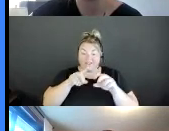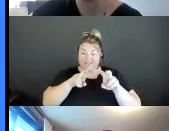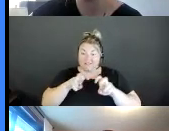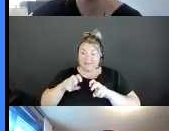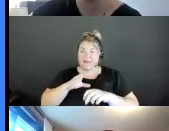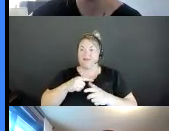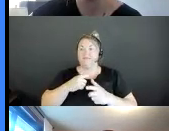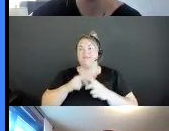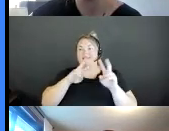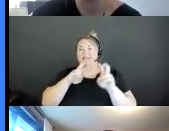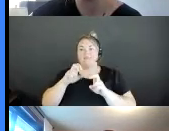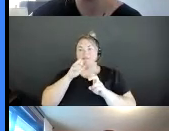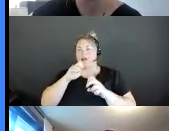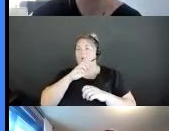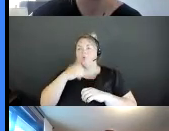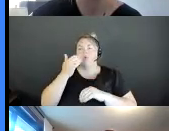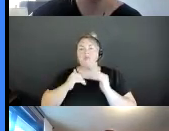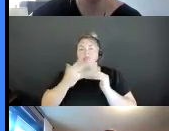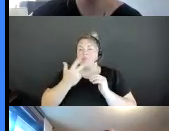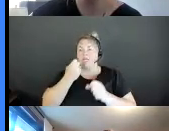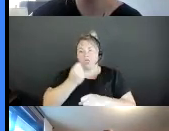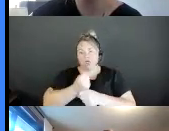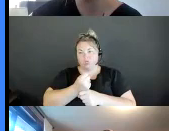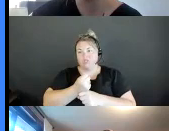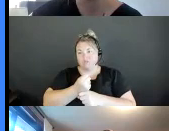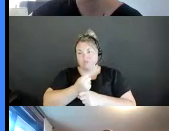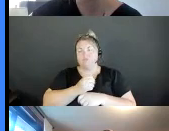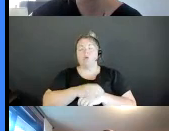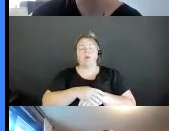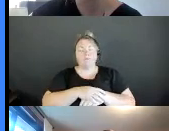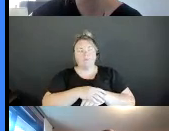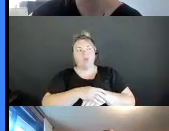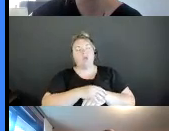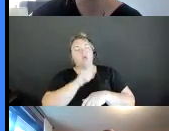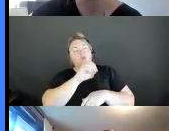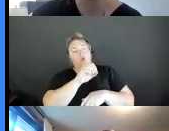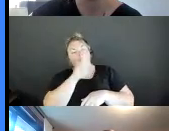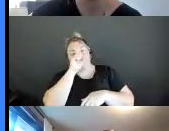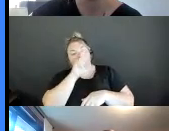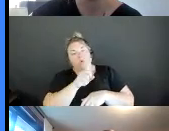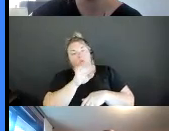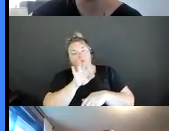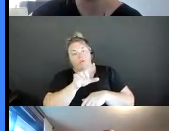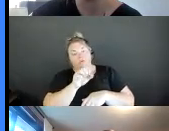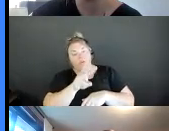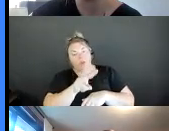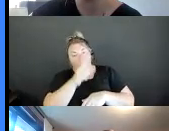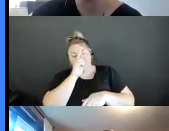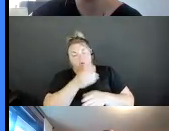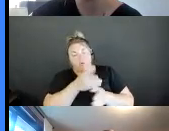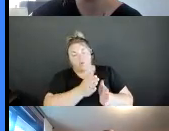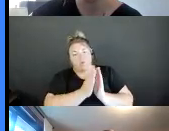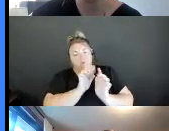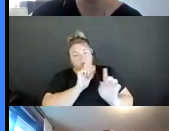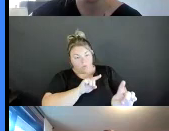not older than 3 years. But in terms of the flow of the report